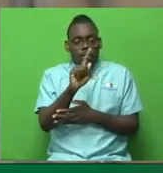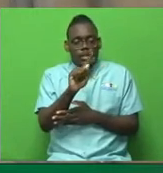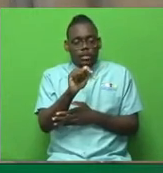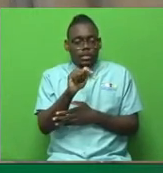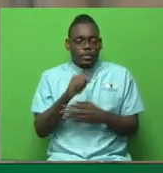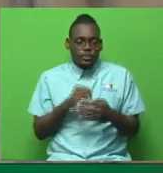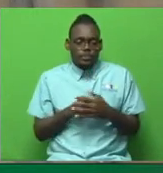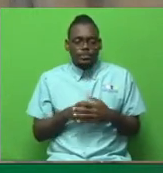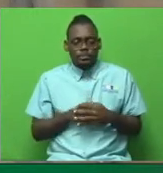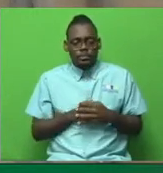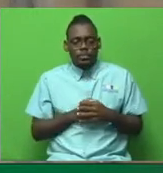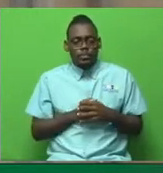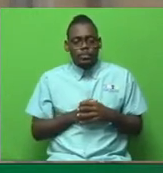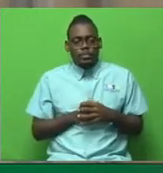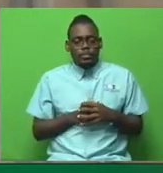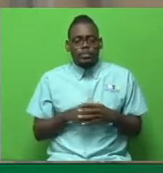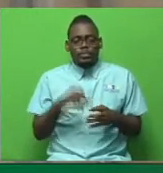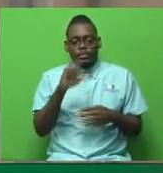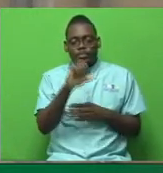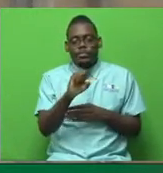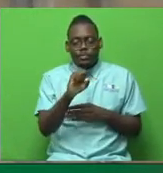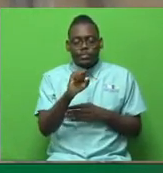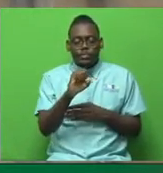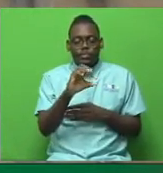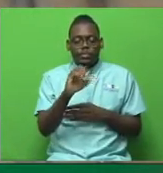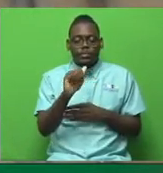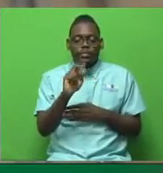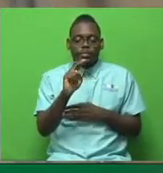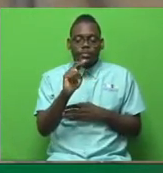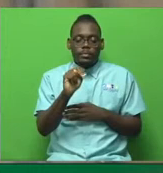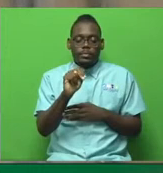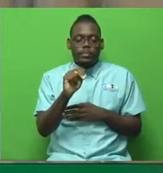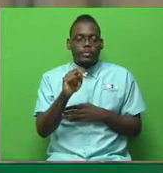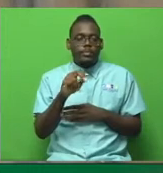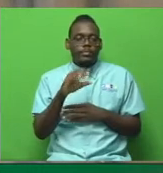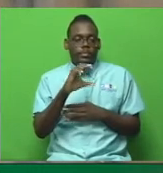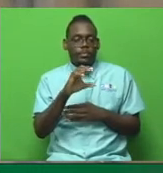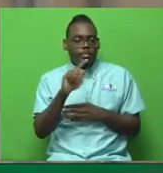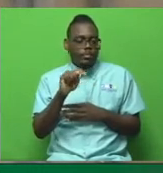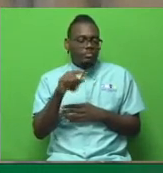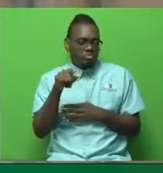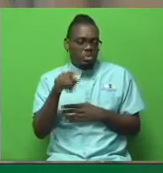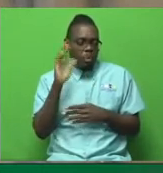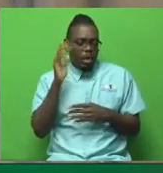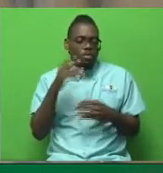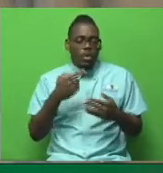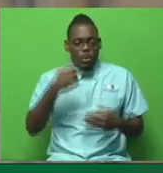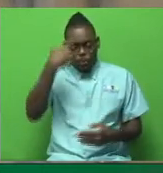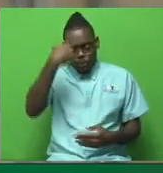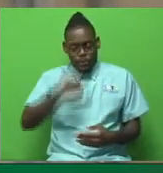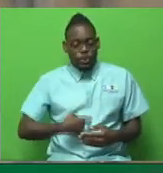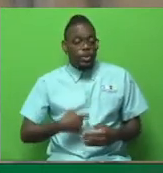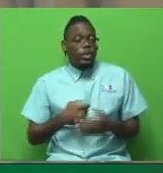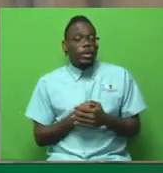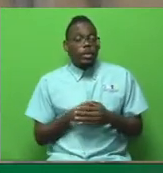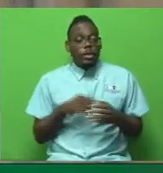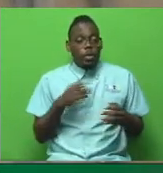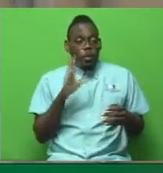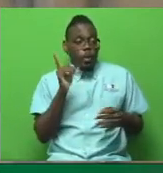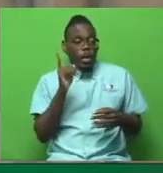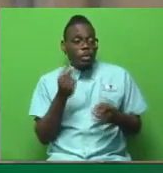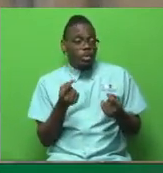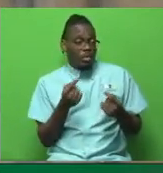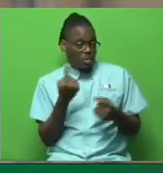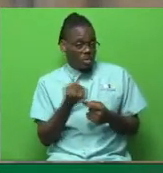ICT we have so we're going to have some redundancy capability and easy workload on the containerized city